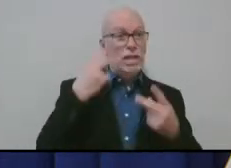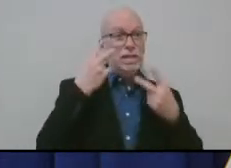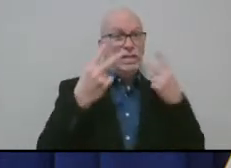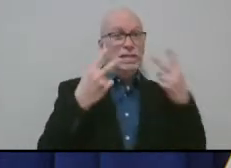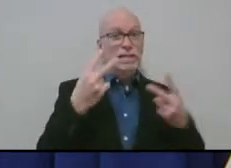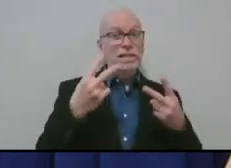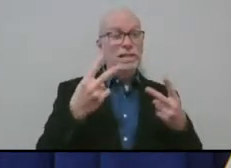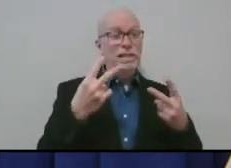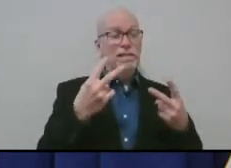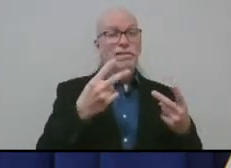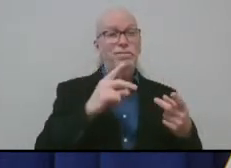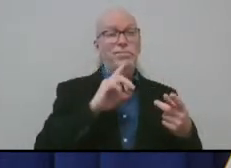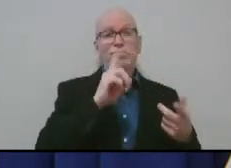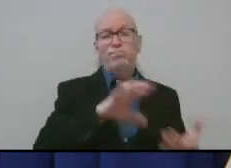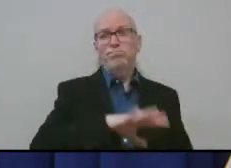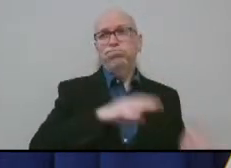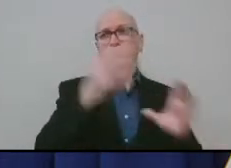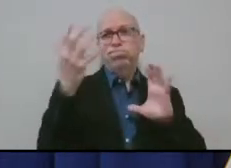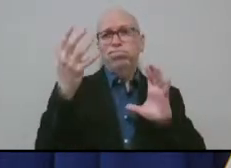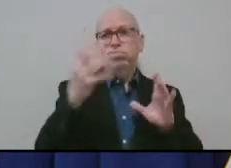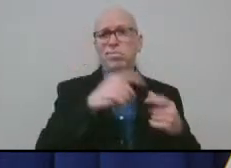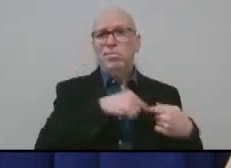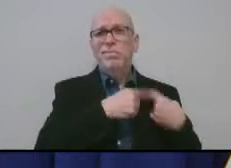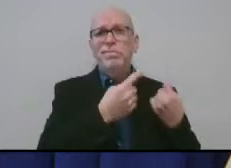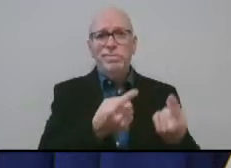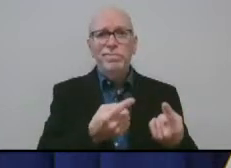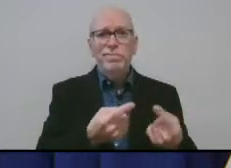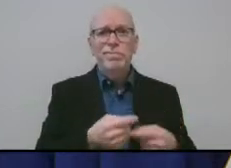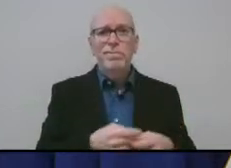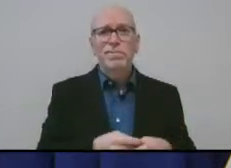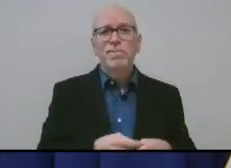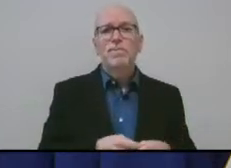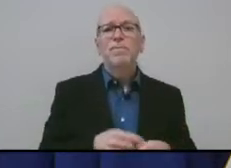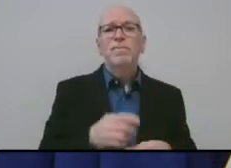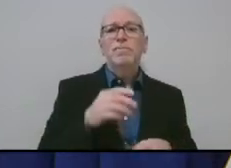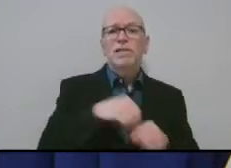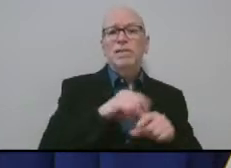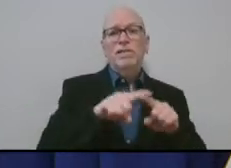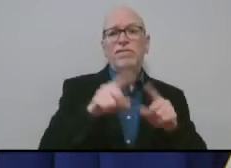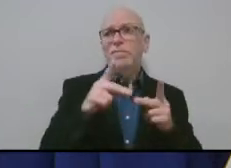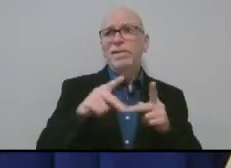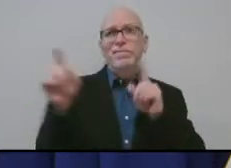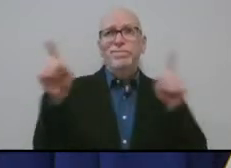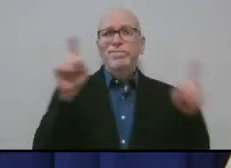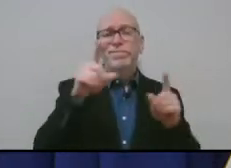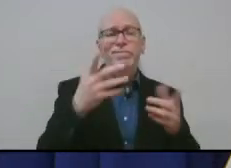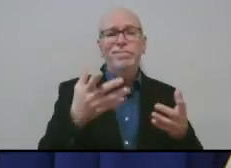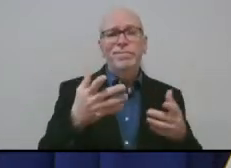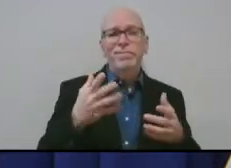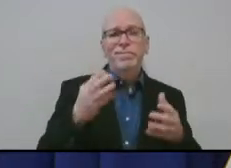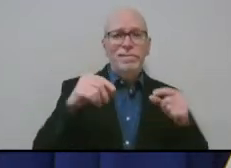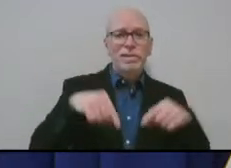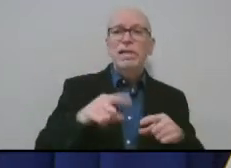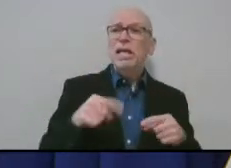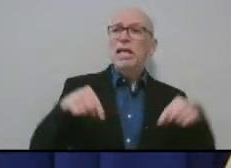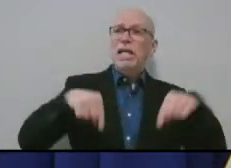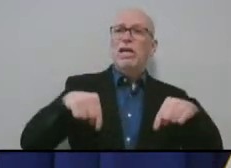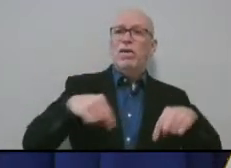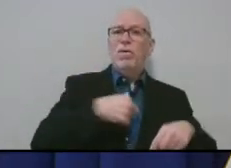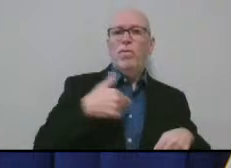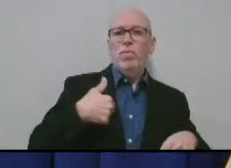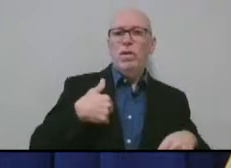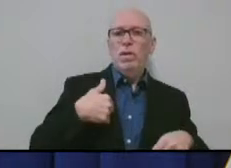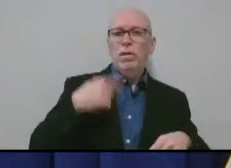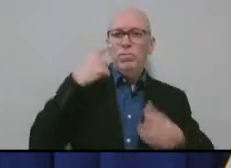burning, literally and figuratively in other places, here we're trending in the